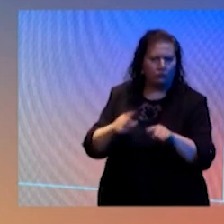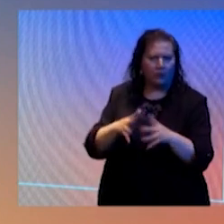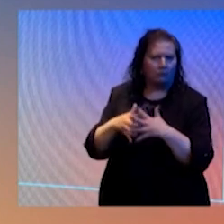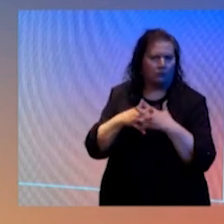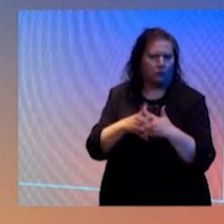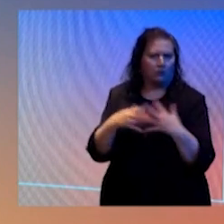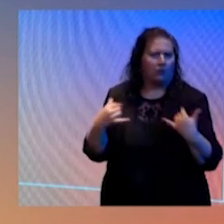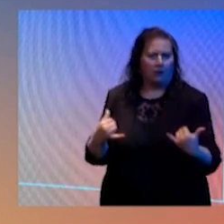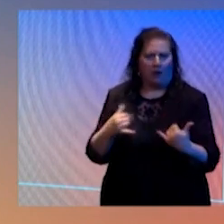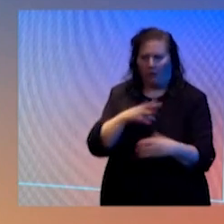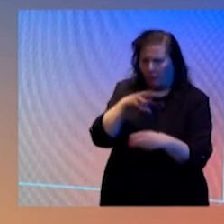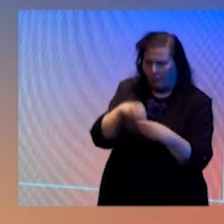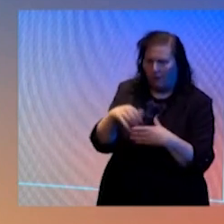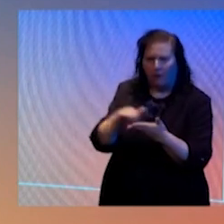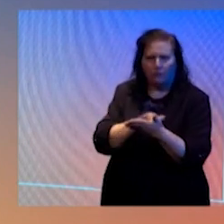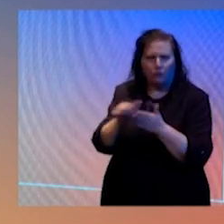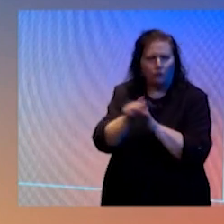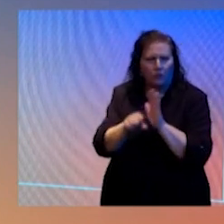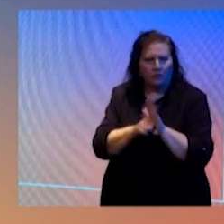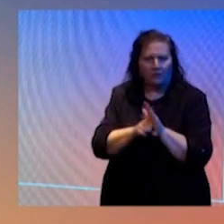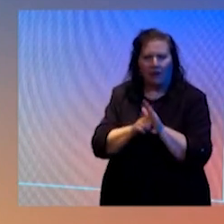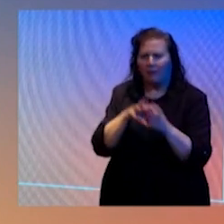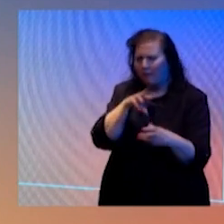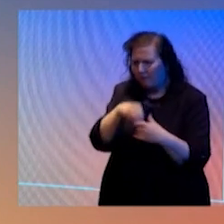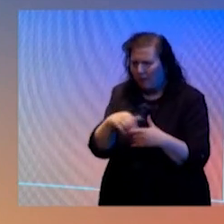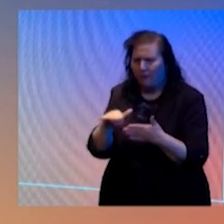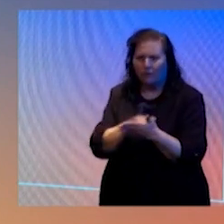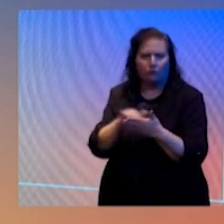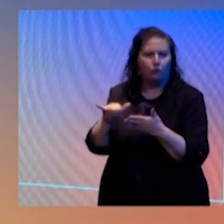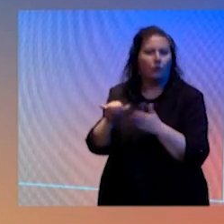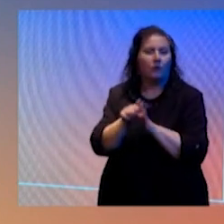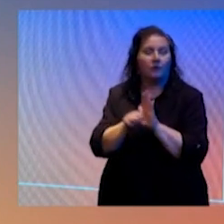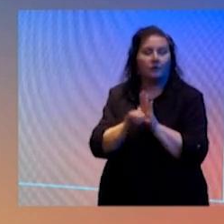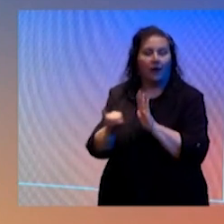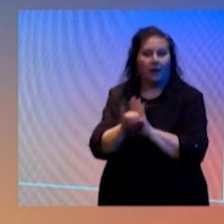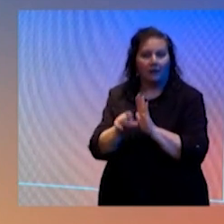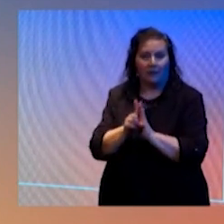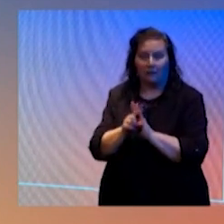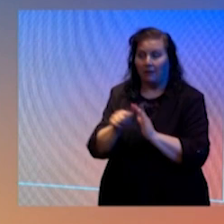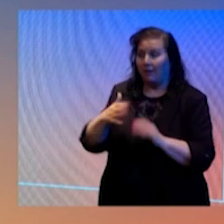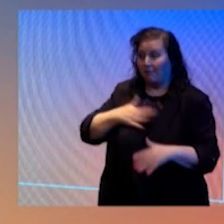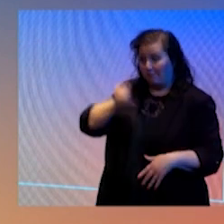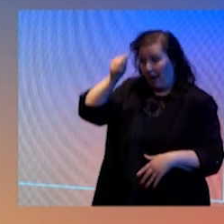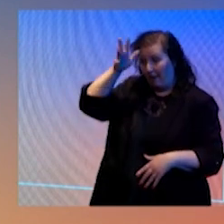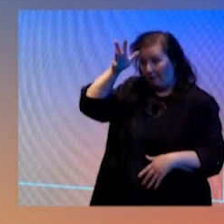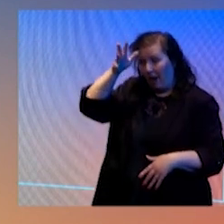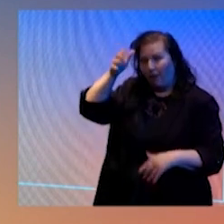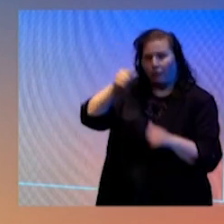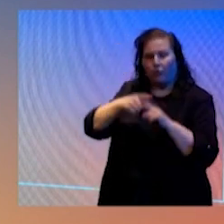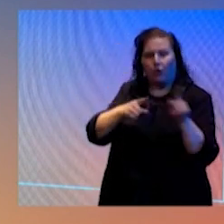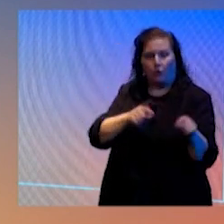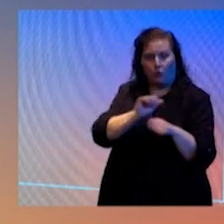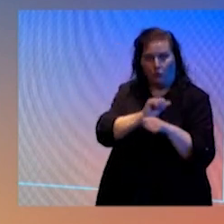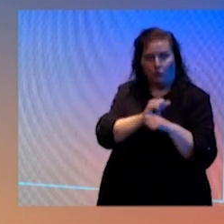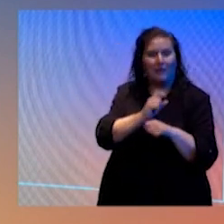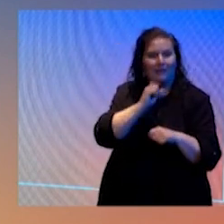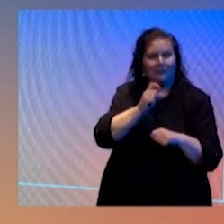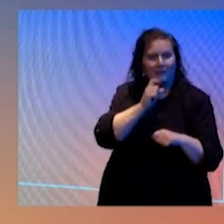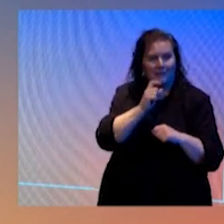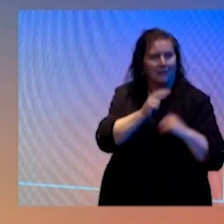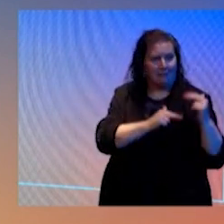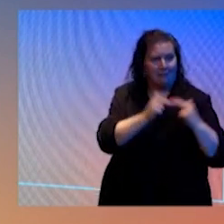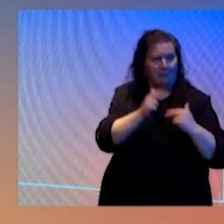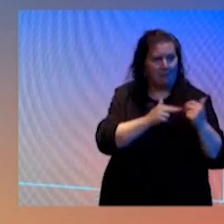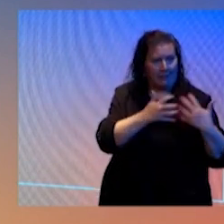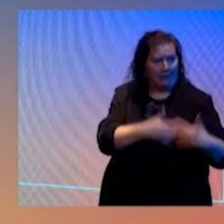part of our state and our identity. If my father hadn't taken the time from working at the steel plant to